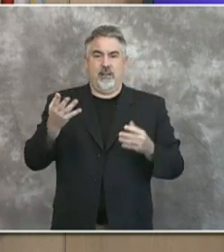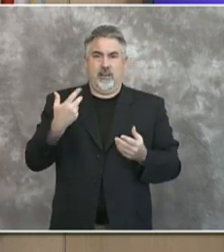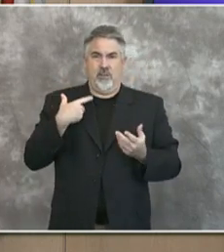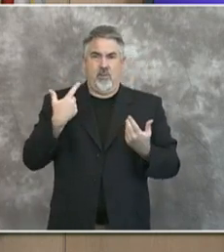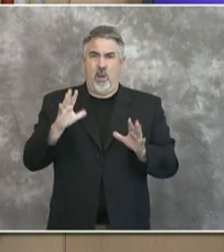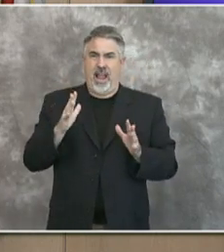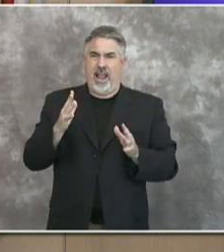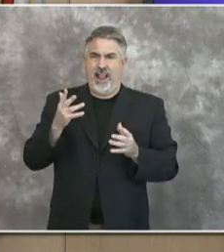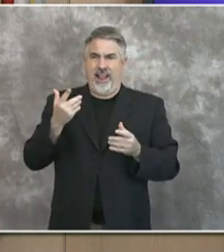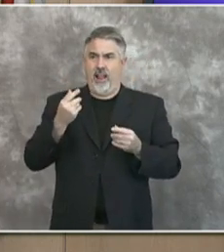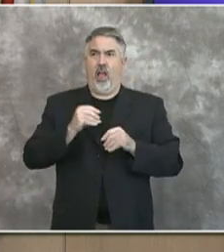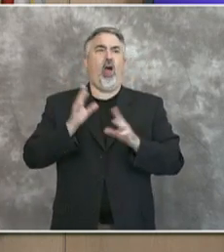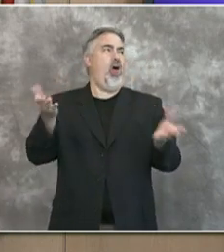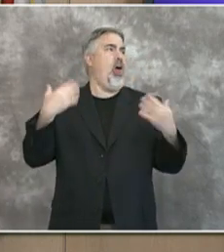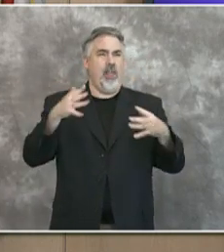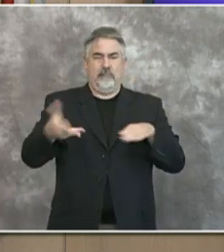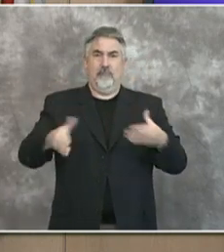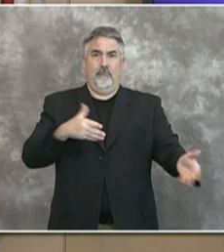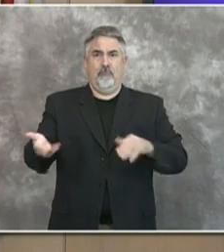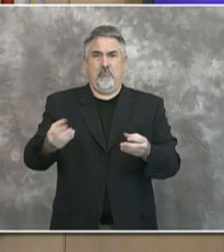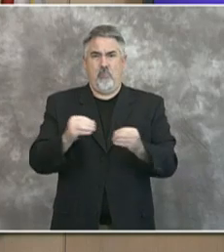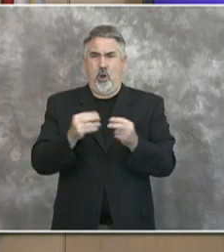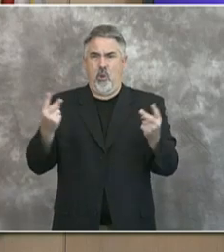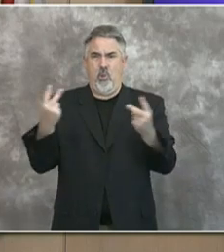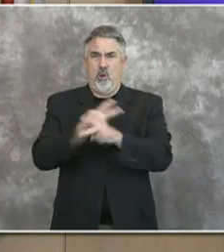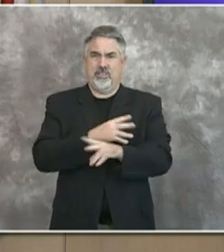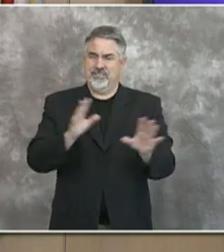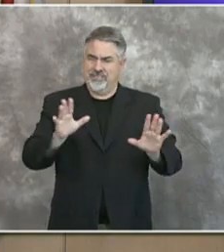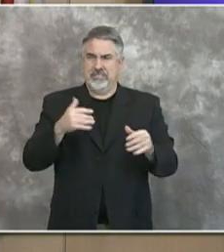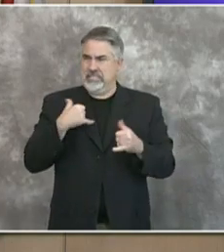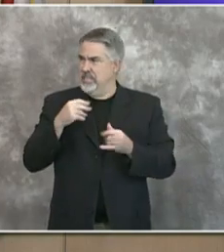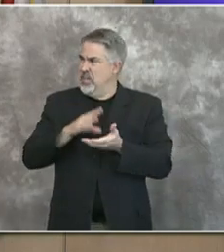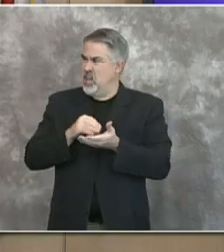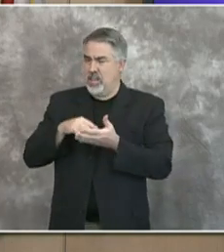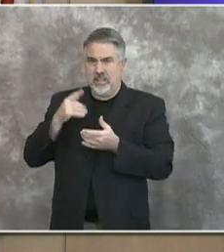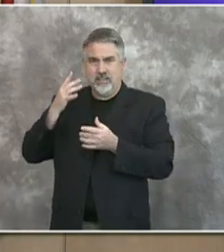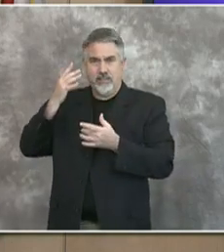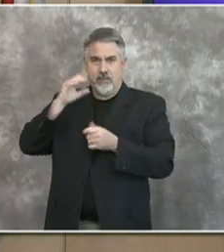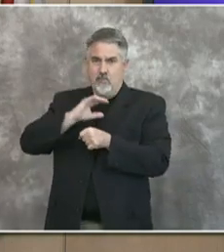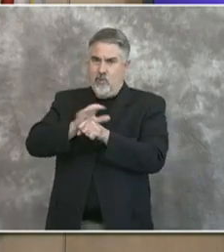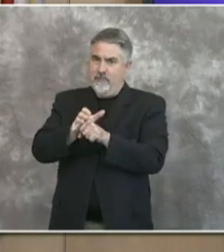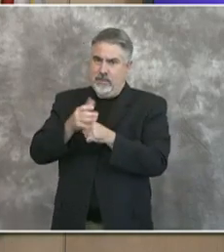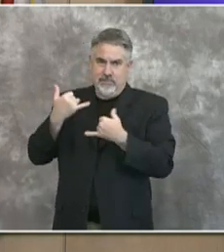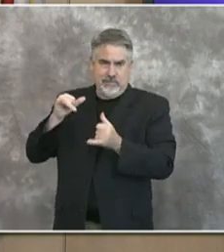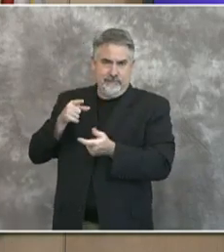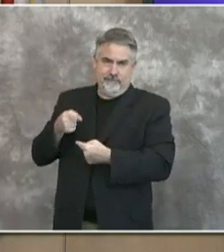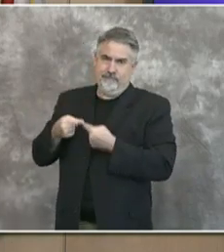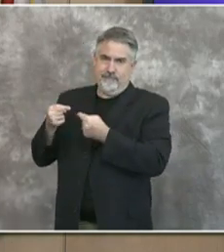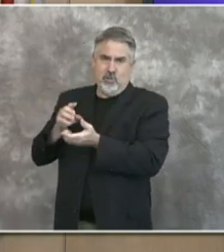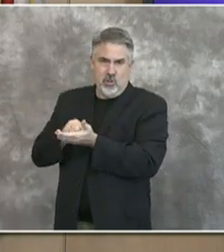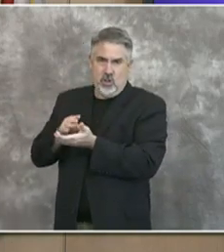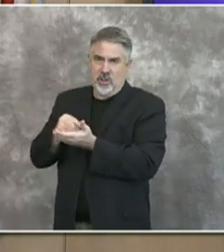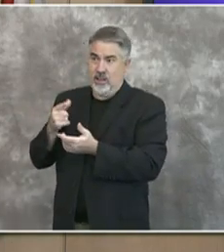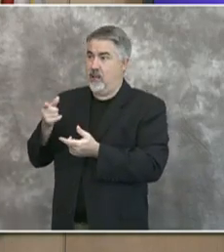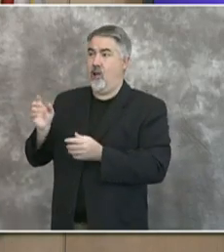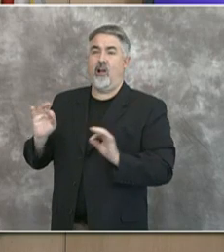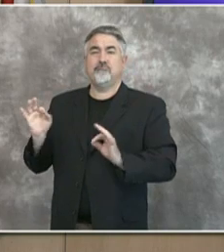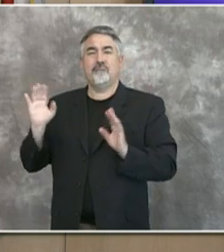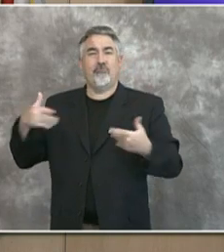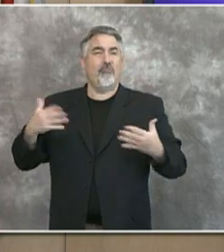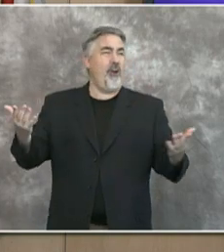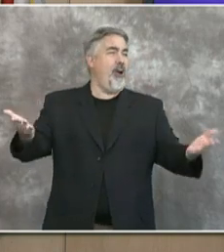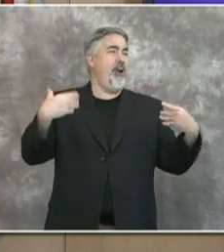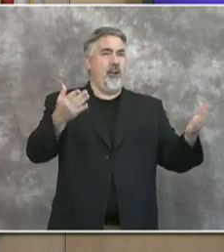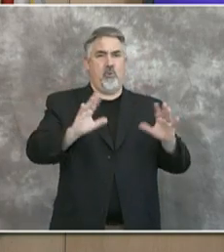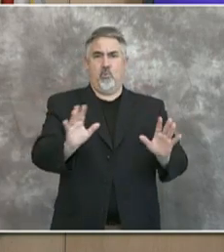that scientists are still learning a lot about. We can't afford to act recklessly and without a plan, only to suffer a